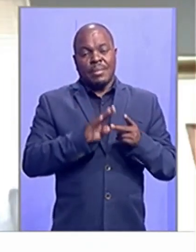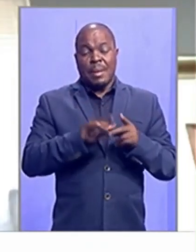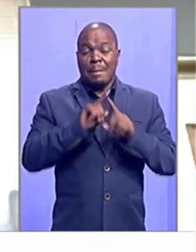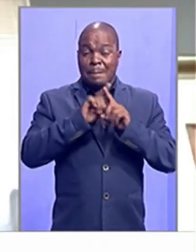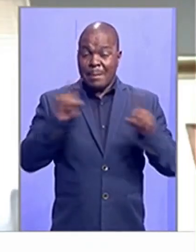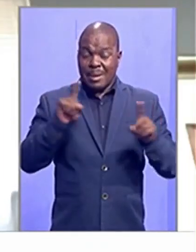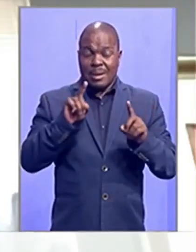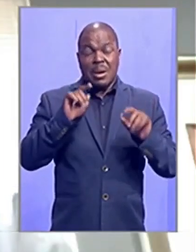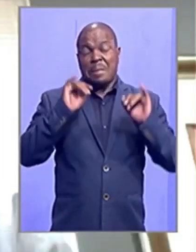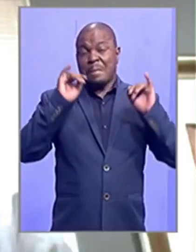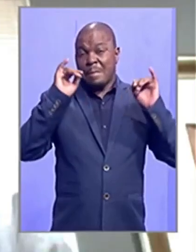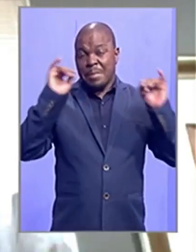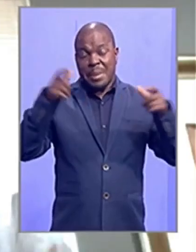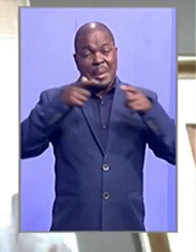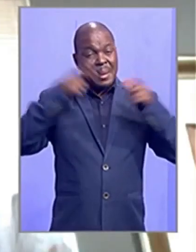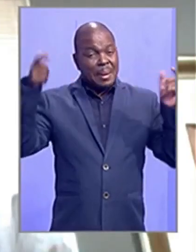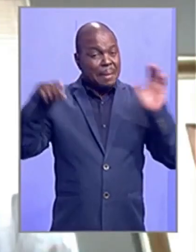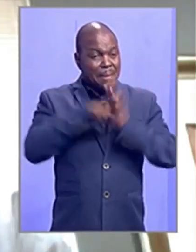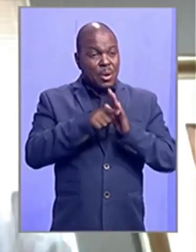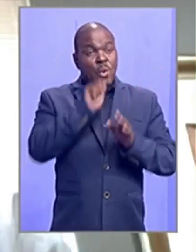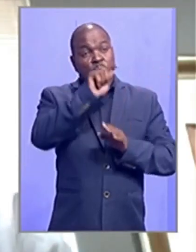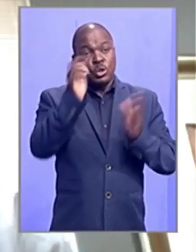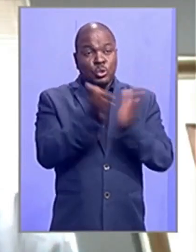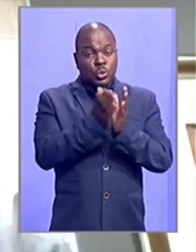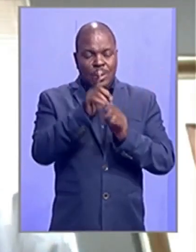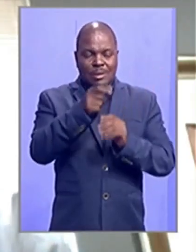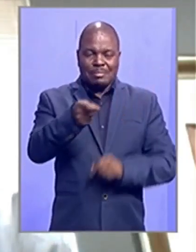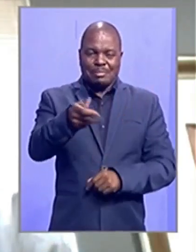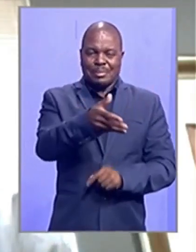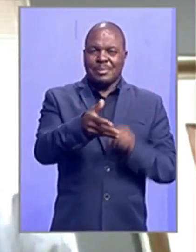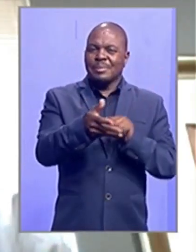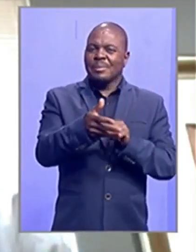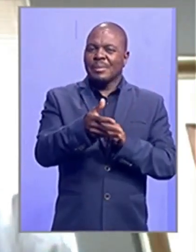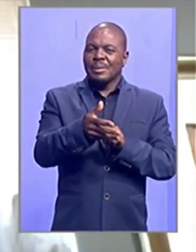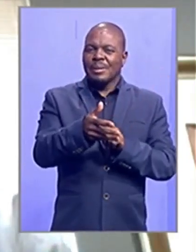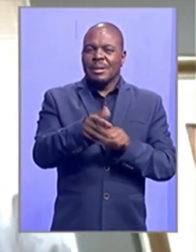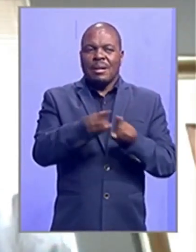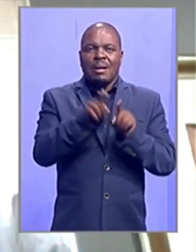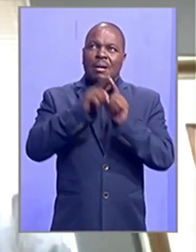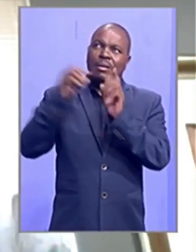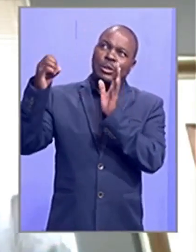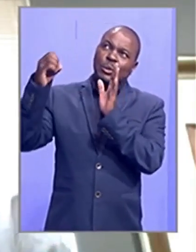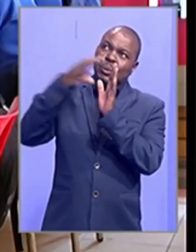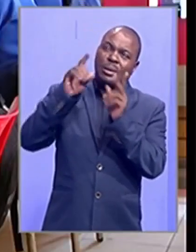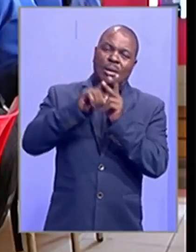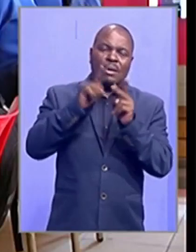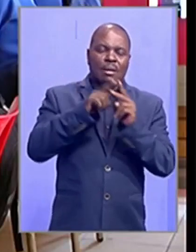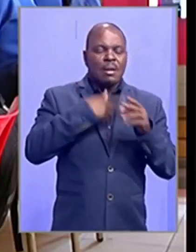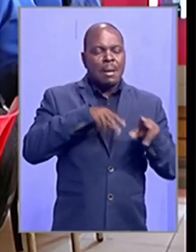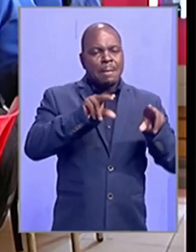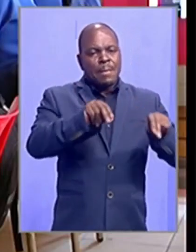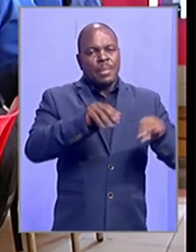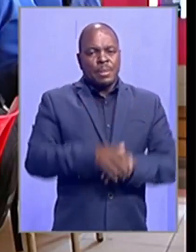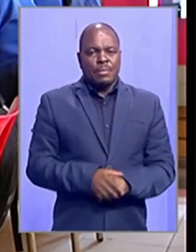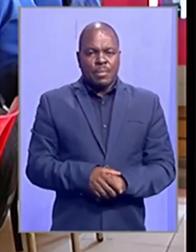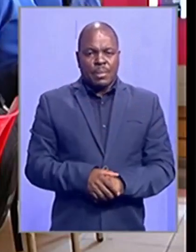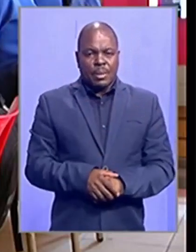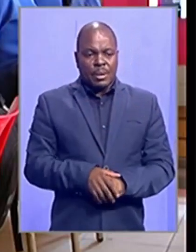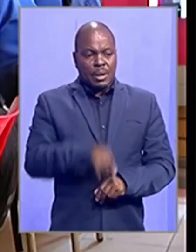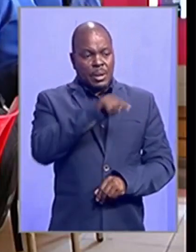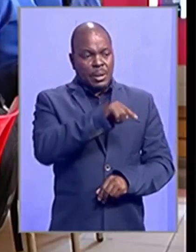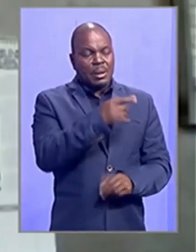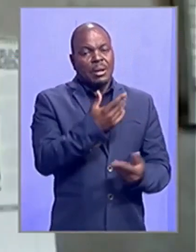greatest impediment had been for many schools is the cost of trying to get solar panels and battery support. They're sitting in classrooms that already